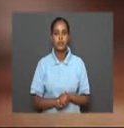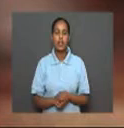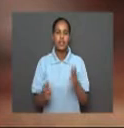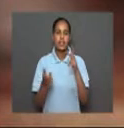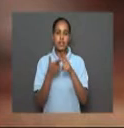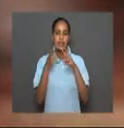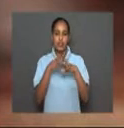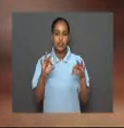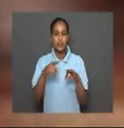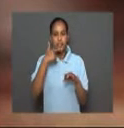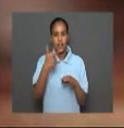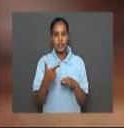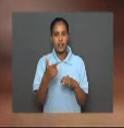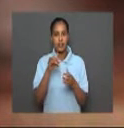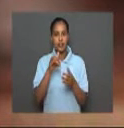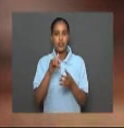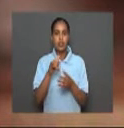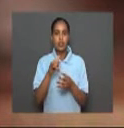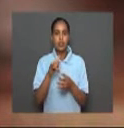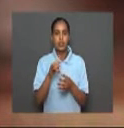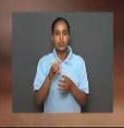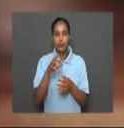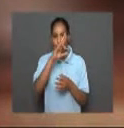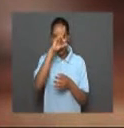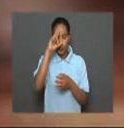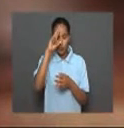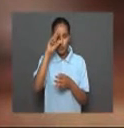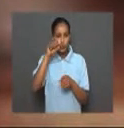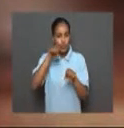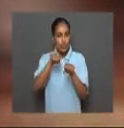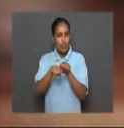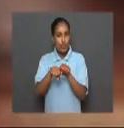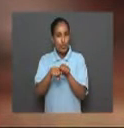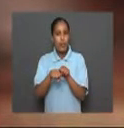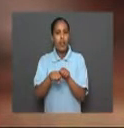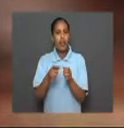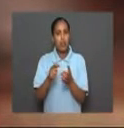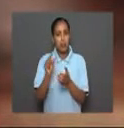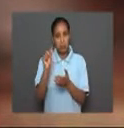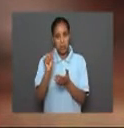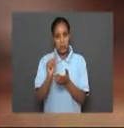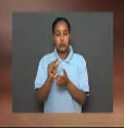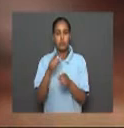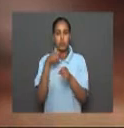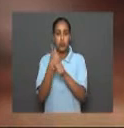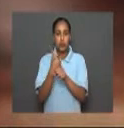The third statement says that, regrettably, because it is so inexpensive to